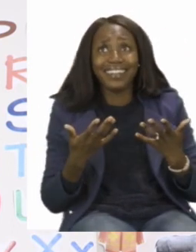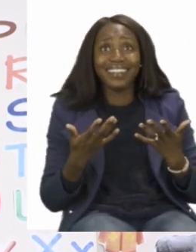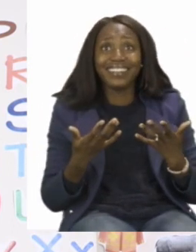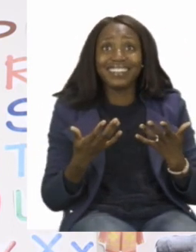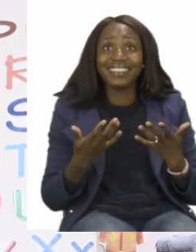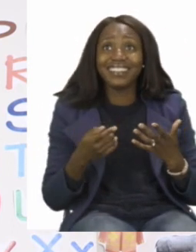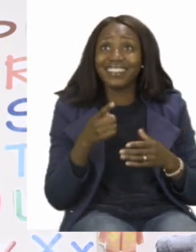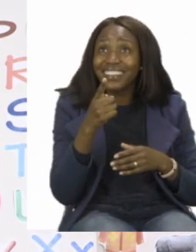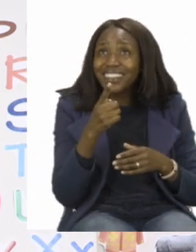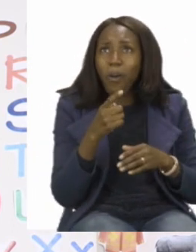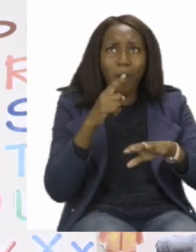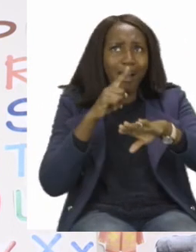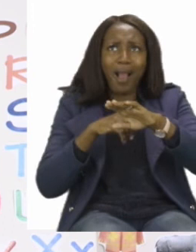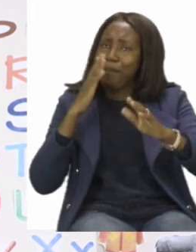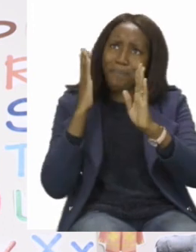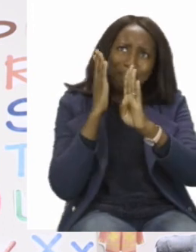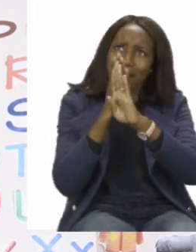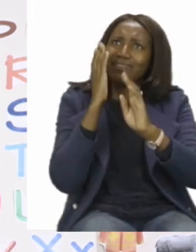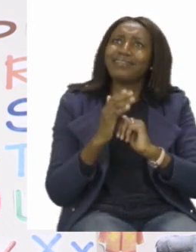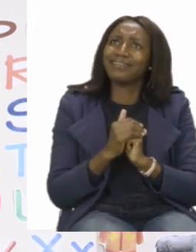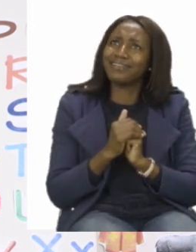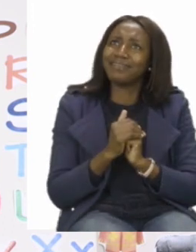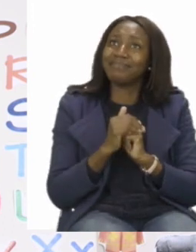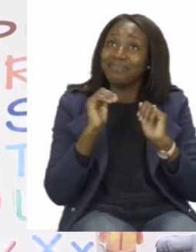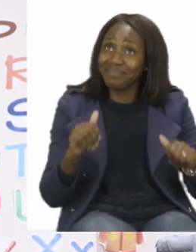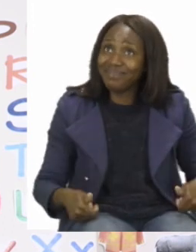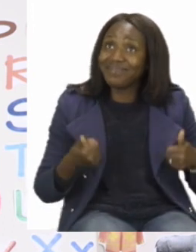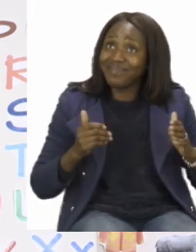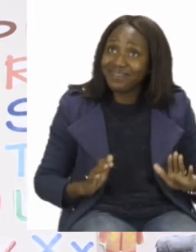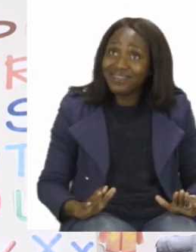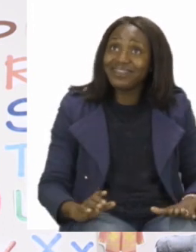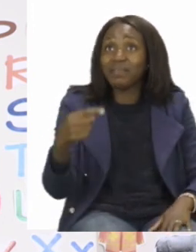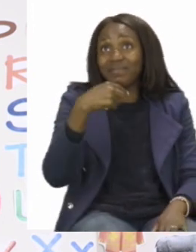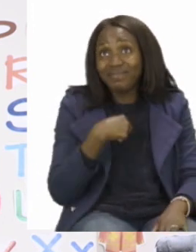are quite on time today. So, boys and girls, from